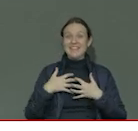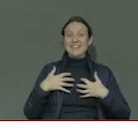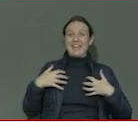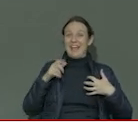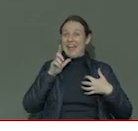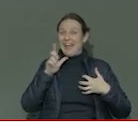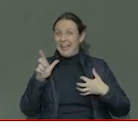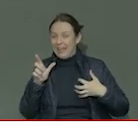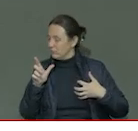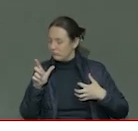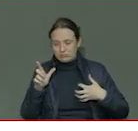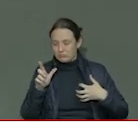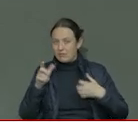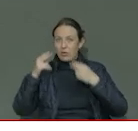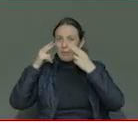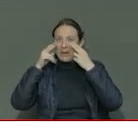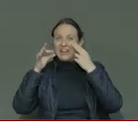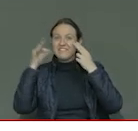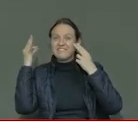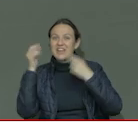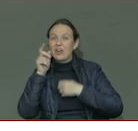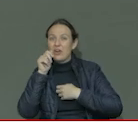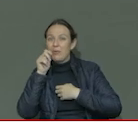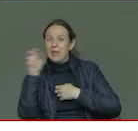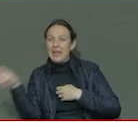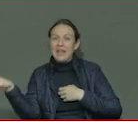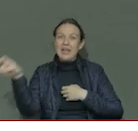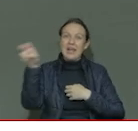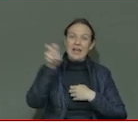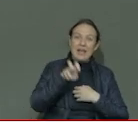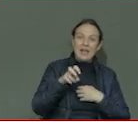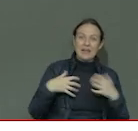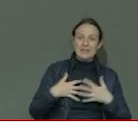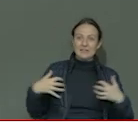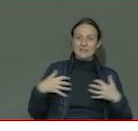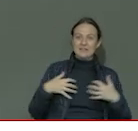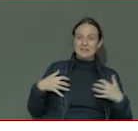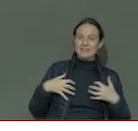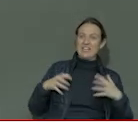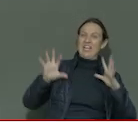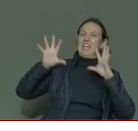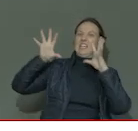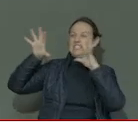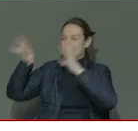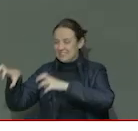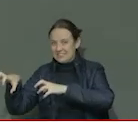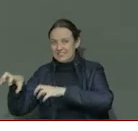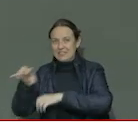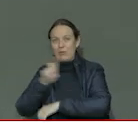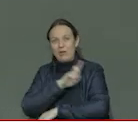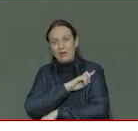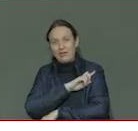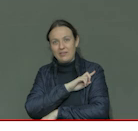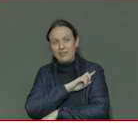as soon as the blind Frenchman comes on board, Richard Parker attacks him. Why? Because